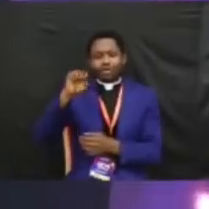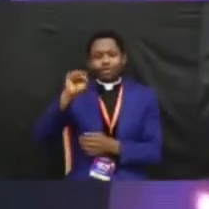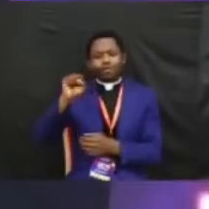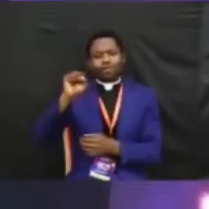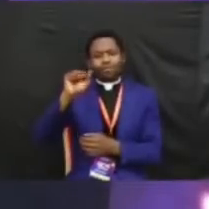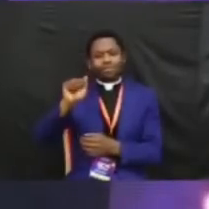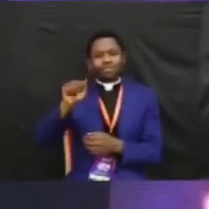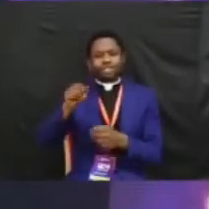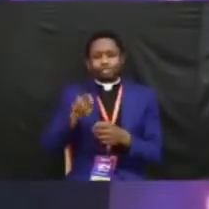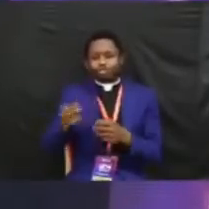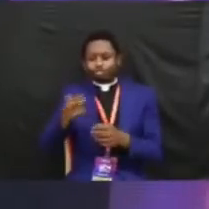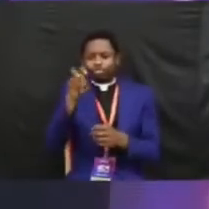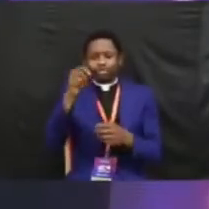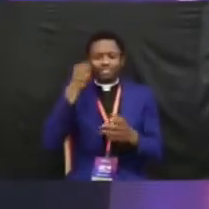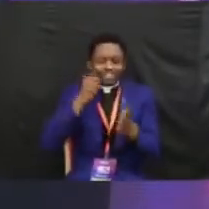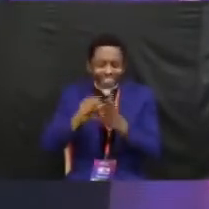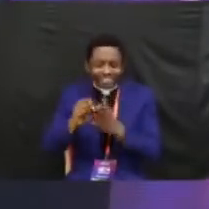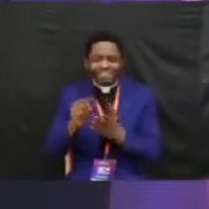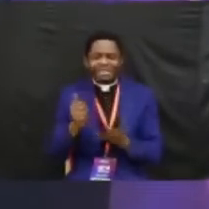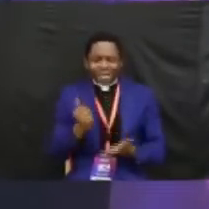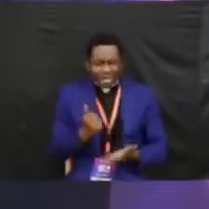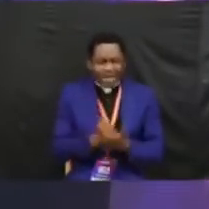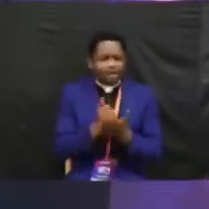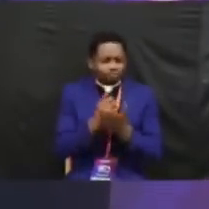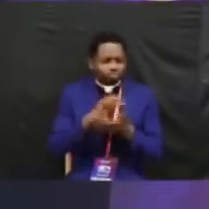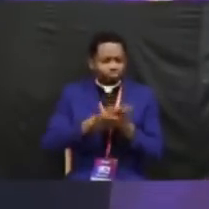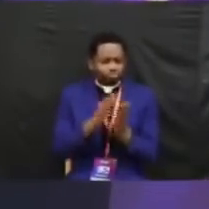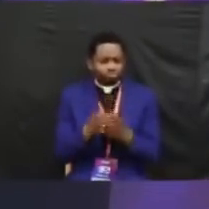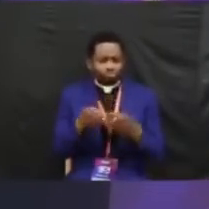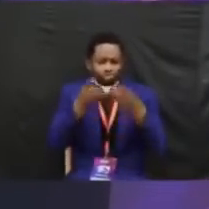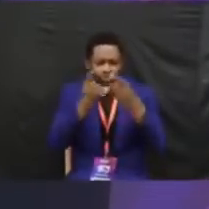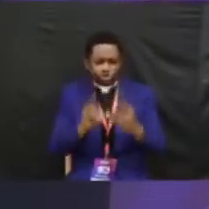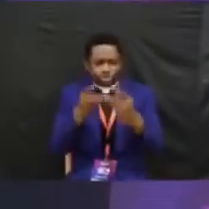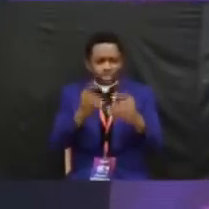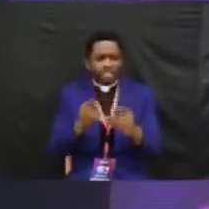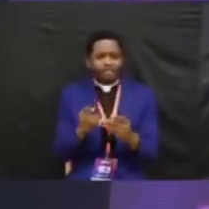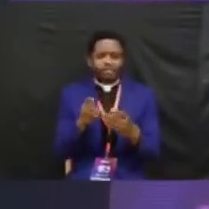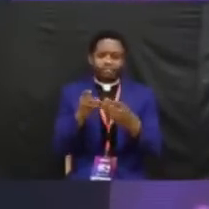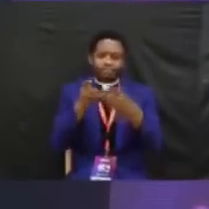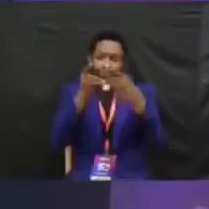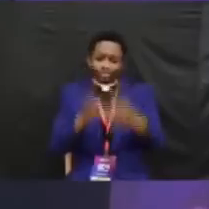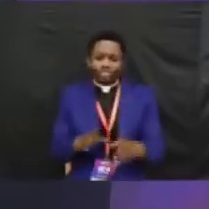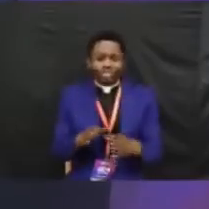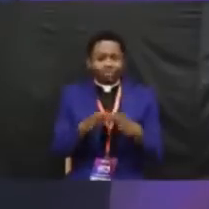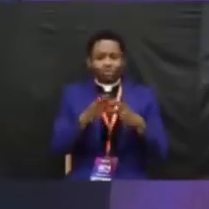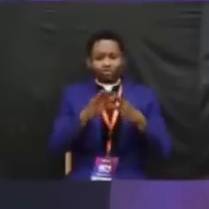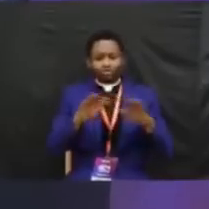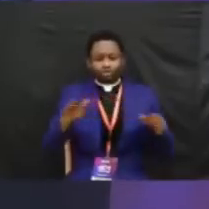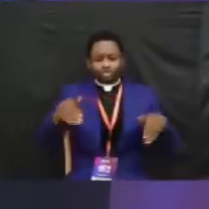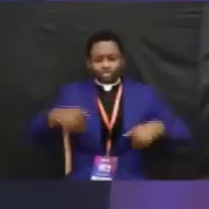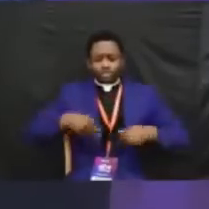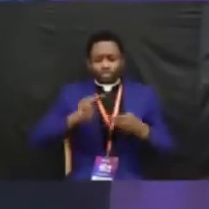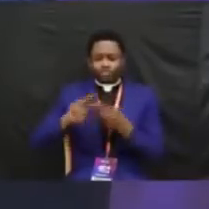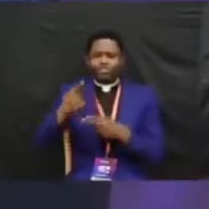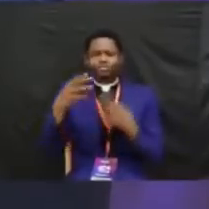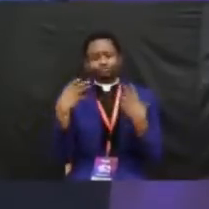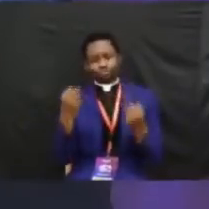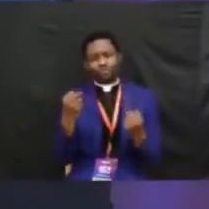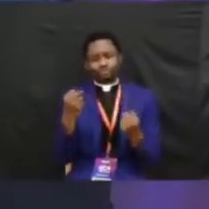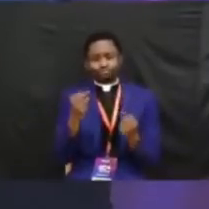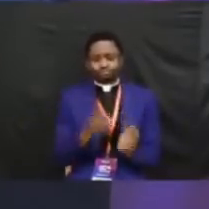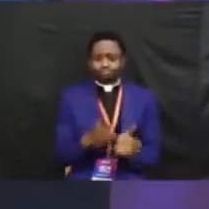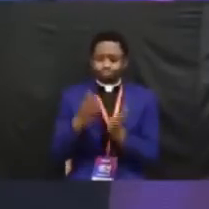effective disciplehip of our young people on the university campuses. Let's turn to the women's